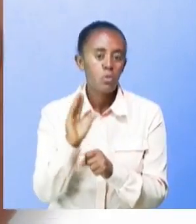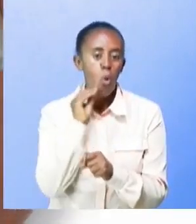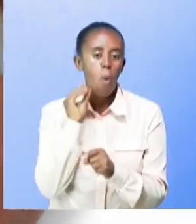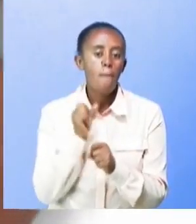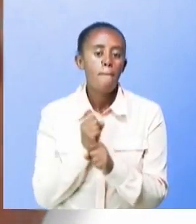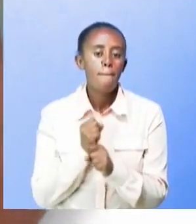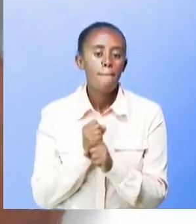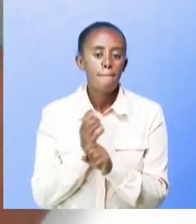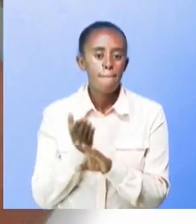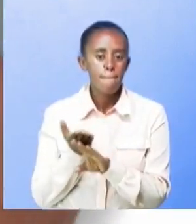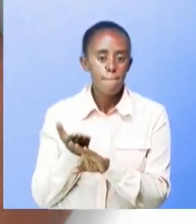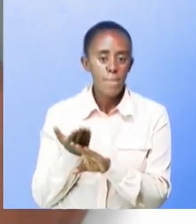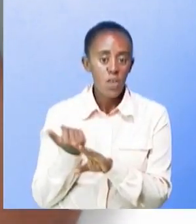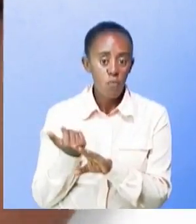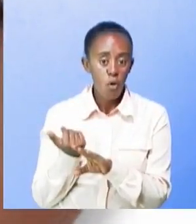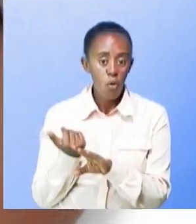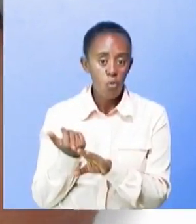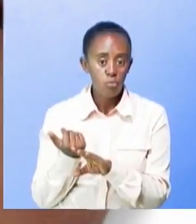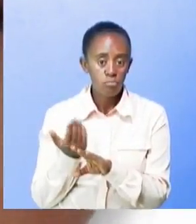before